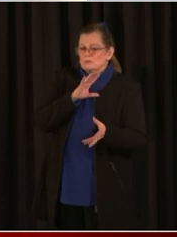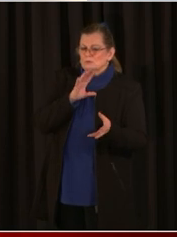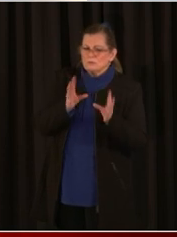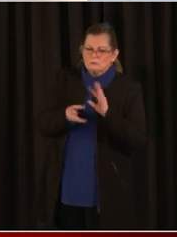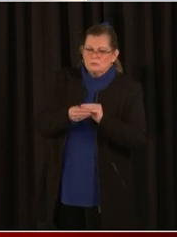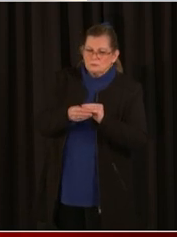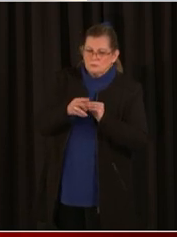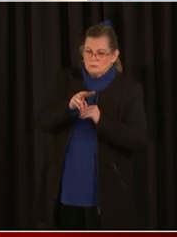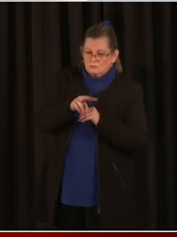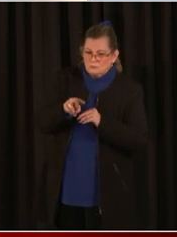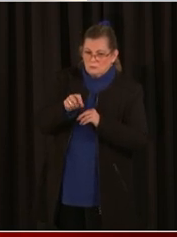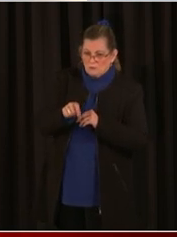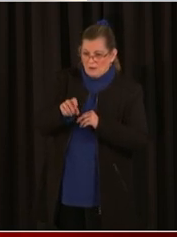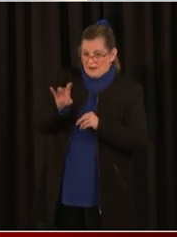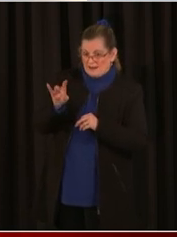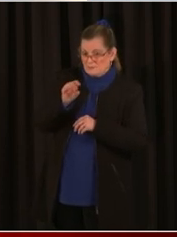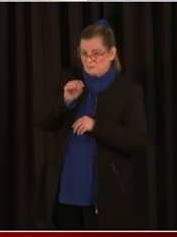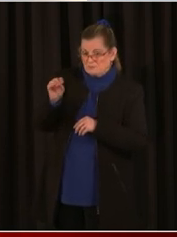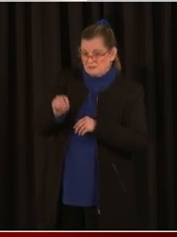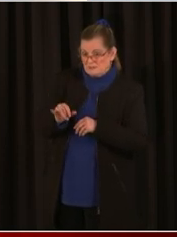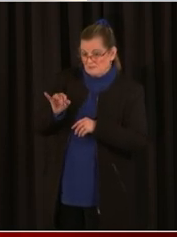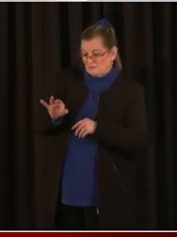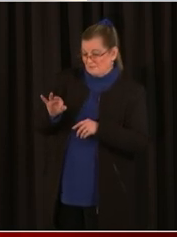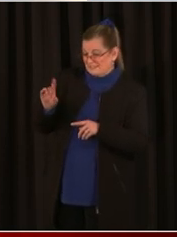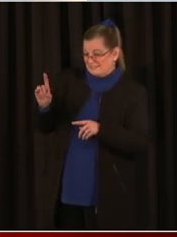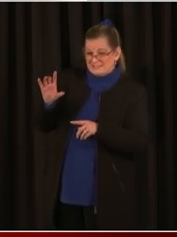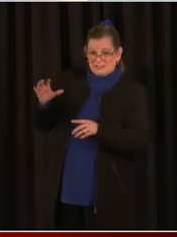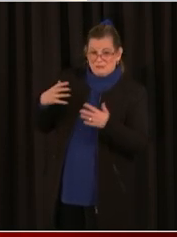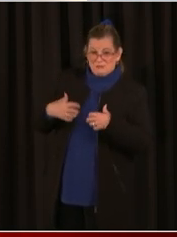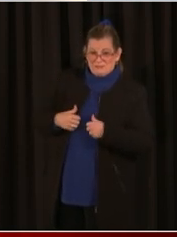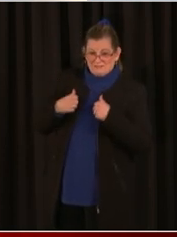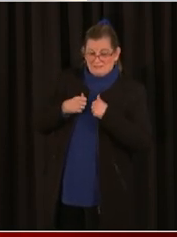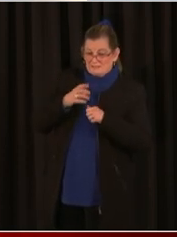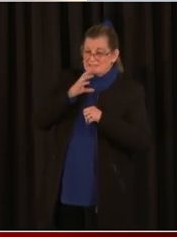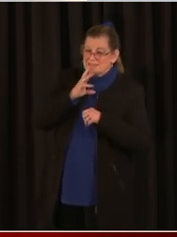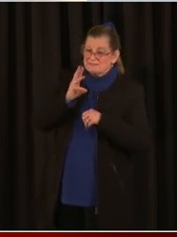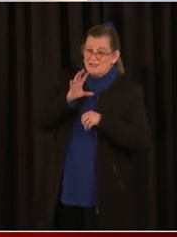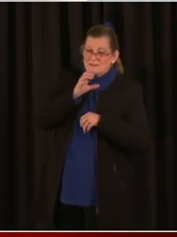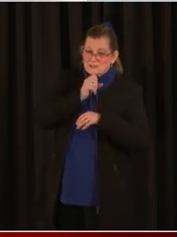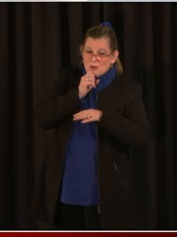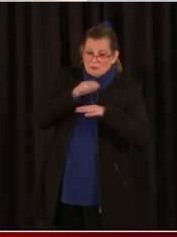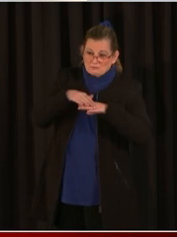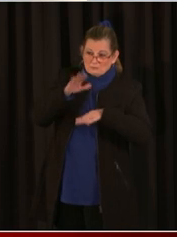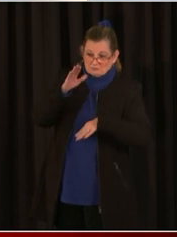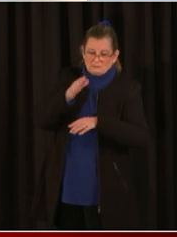of 22.8% of the district's residents over the age of 65 have been